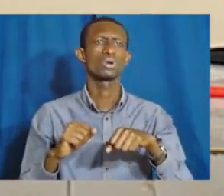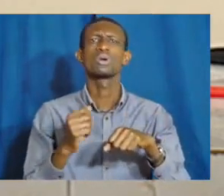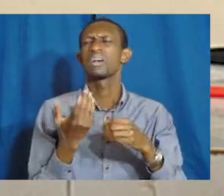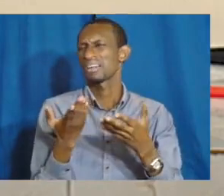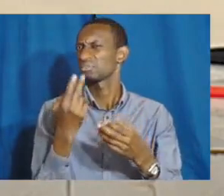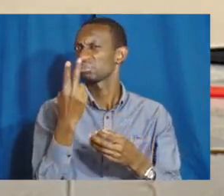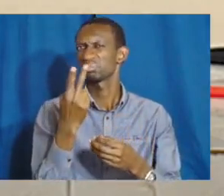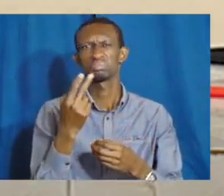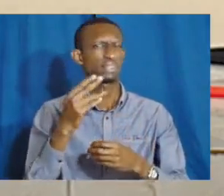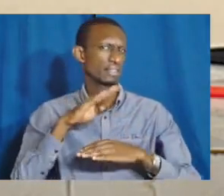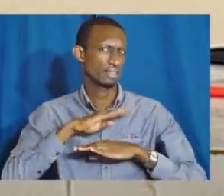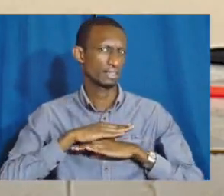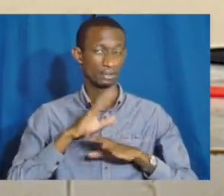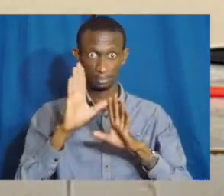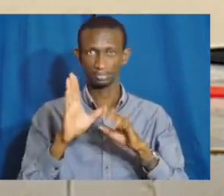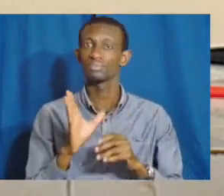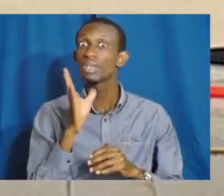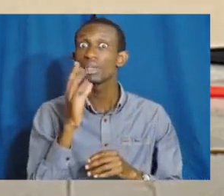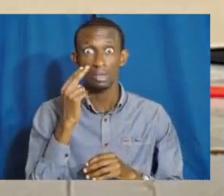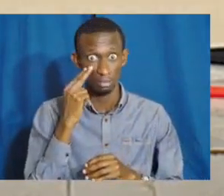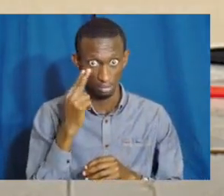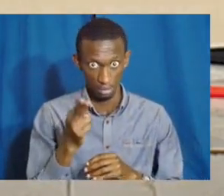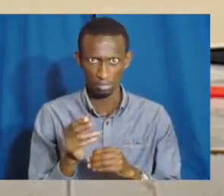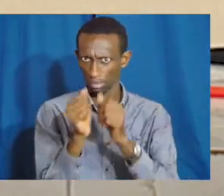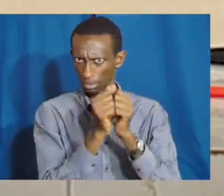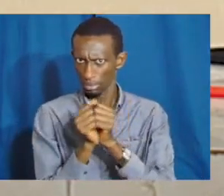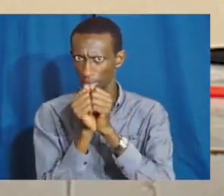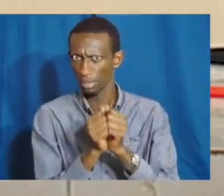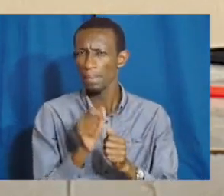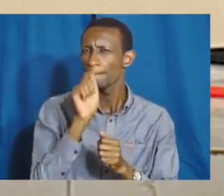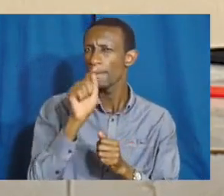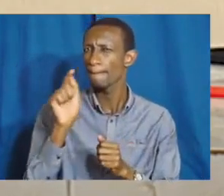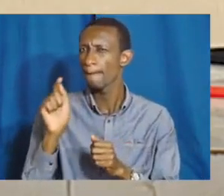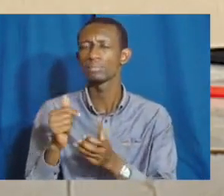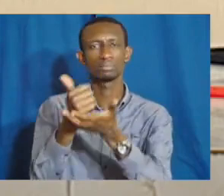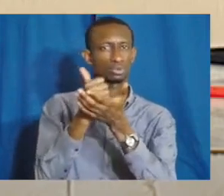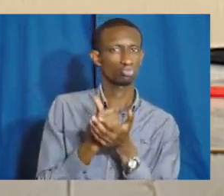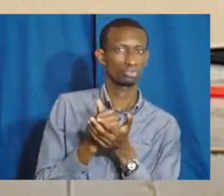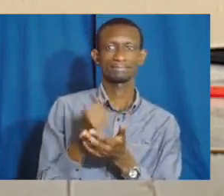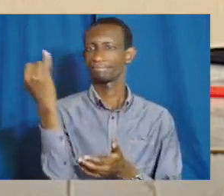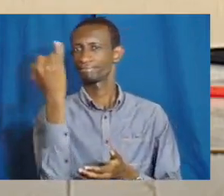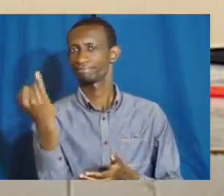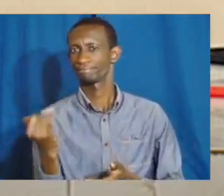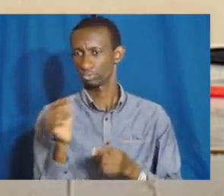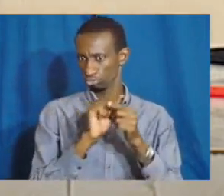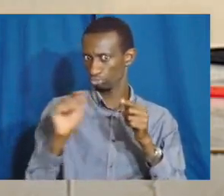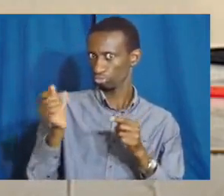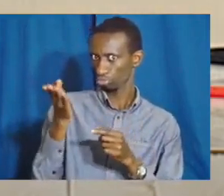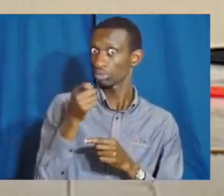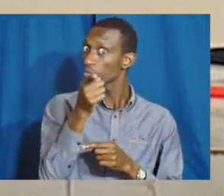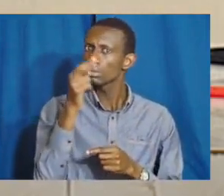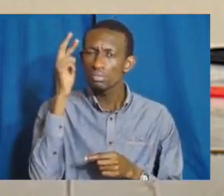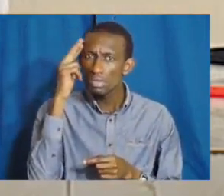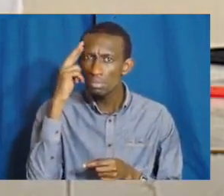are enough for you. Let's find together the points that will help us to draw that line. Remember,